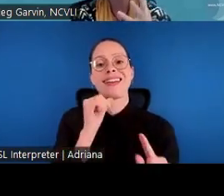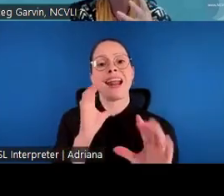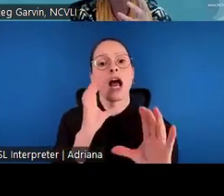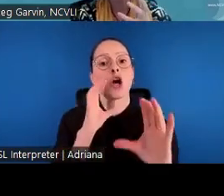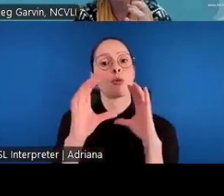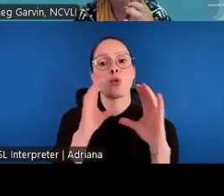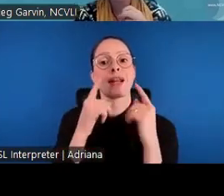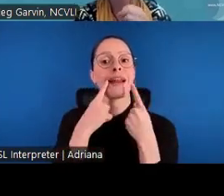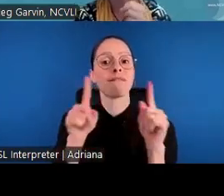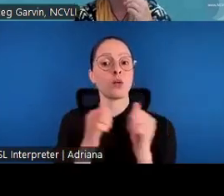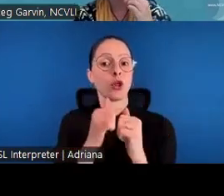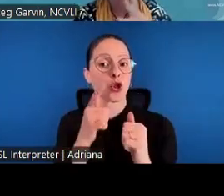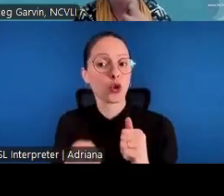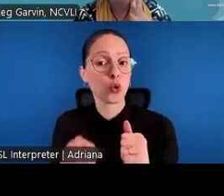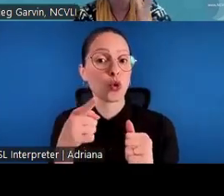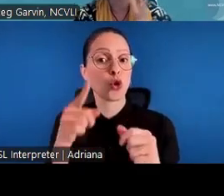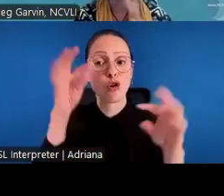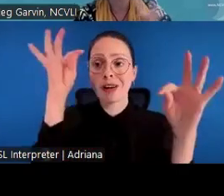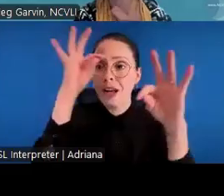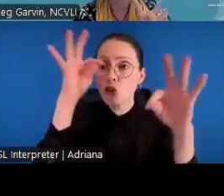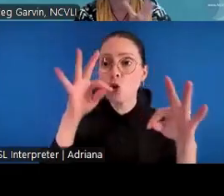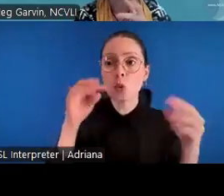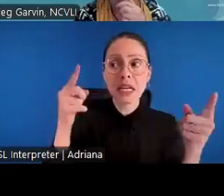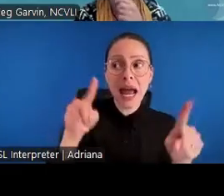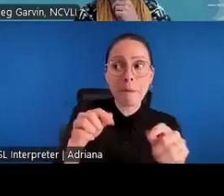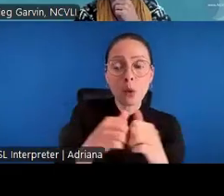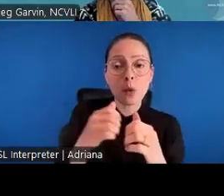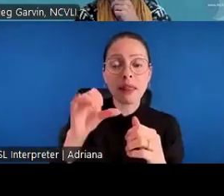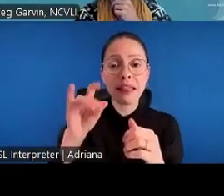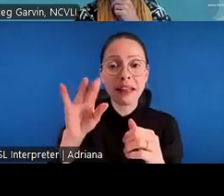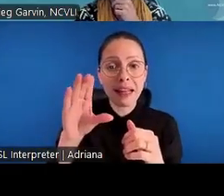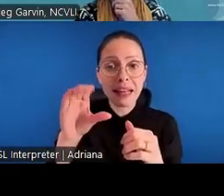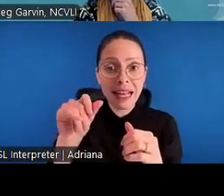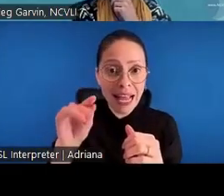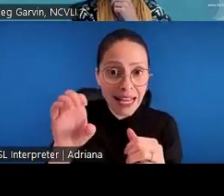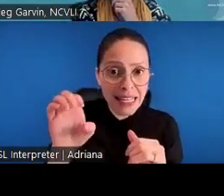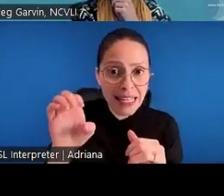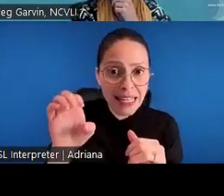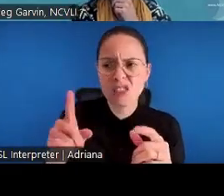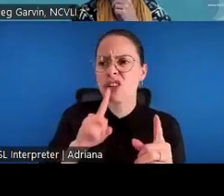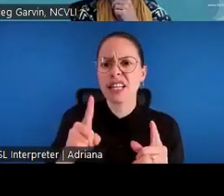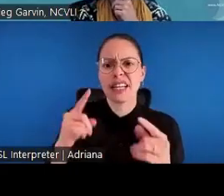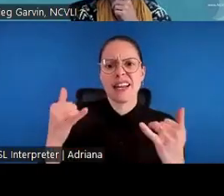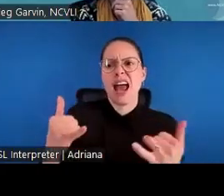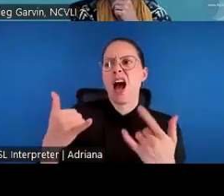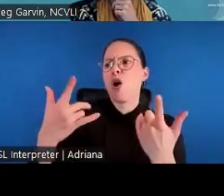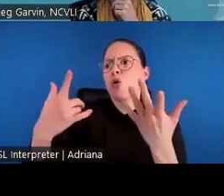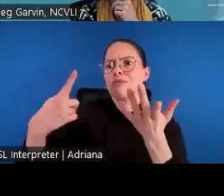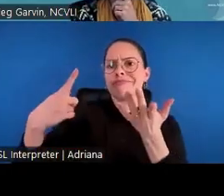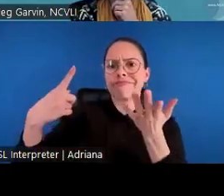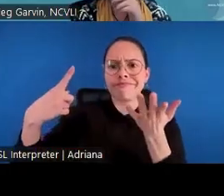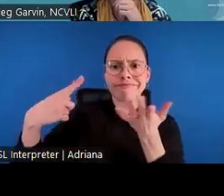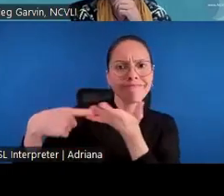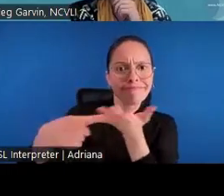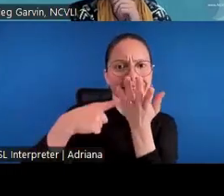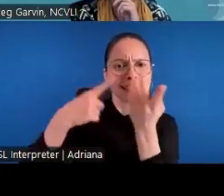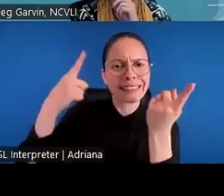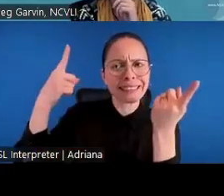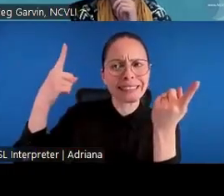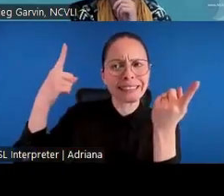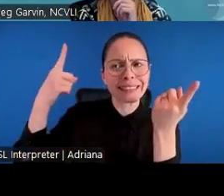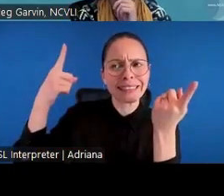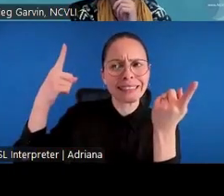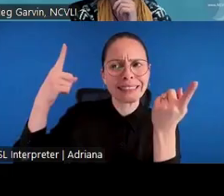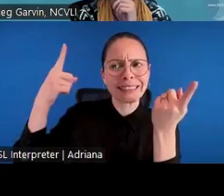to do with the case, right? There's this initial moment where they're deciding what to do. What are you as a lawyer doing in that